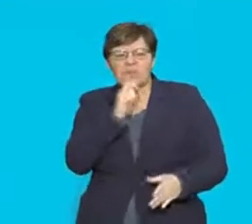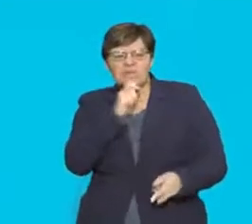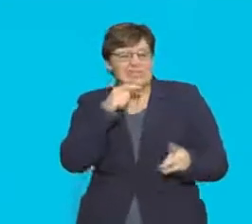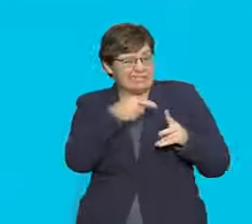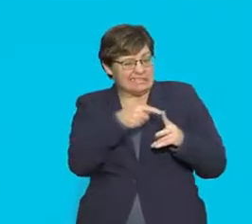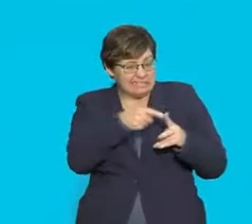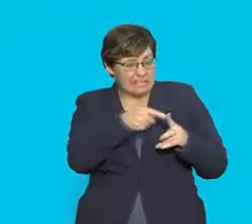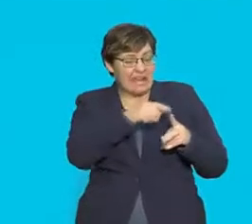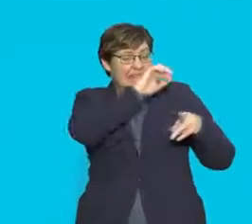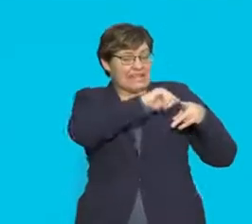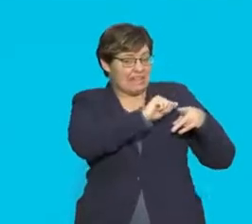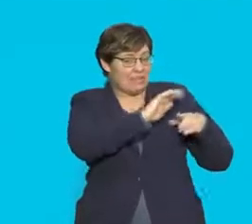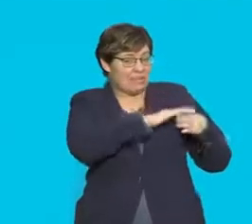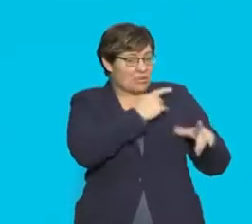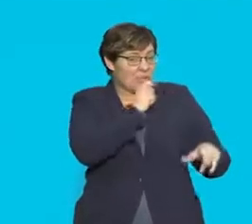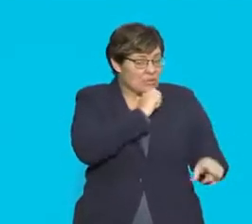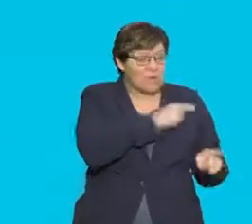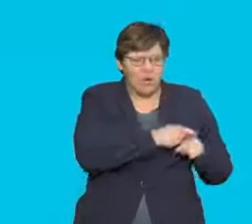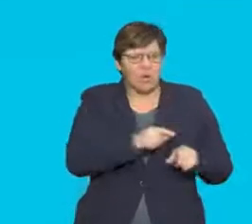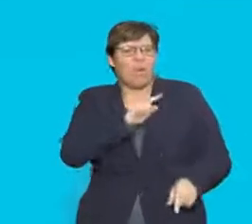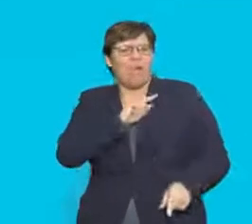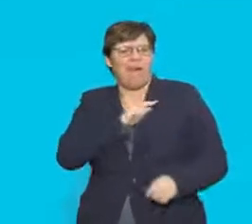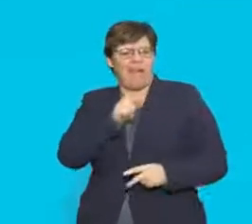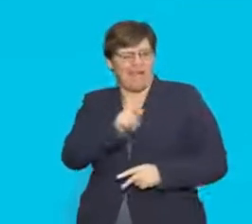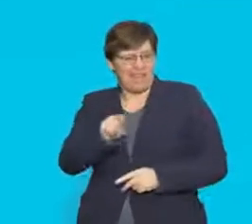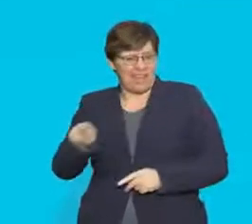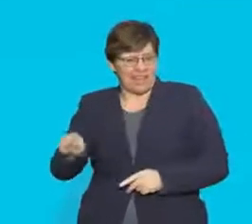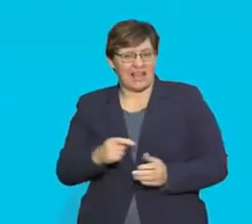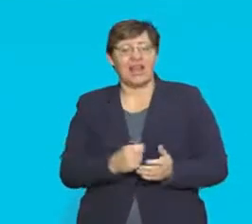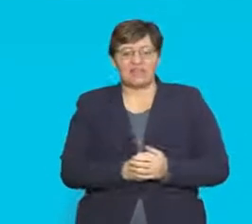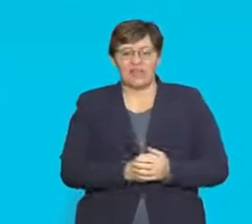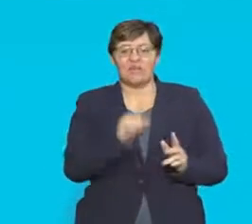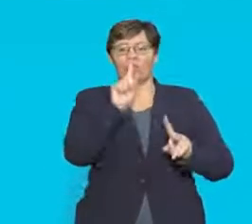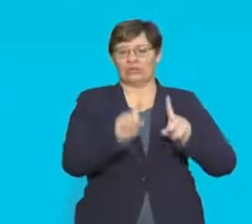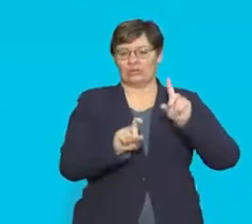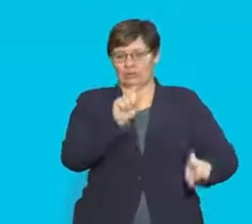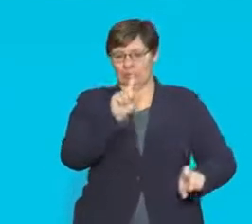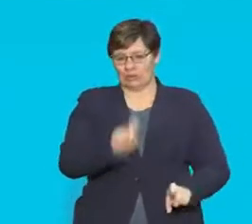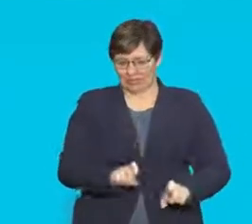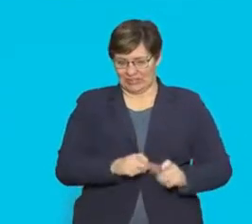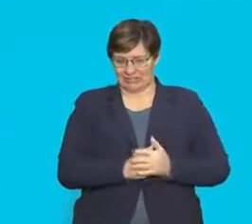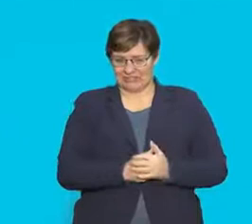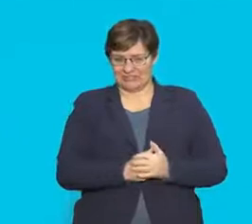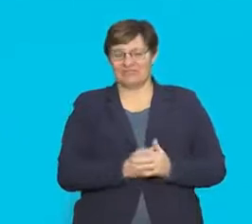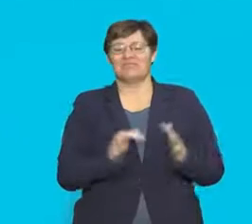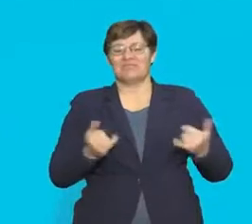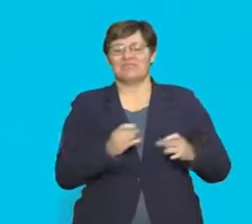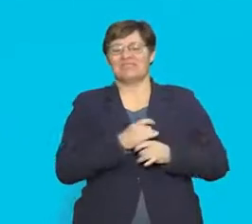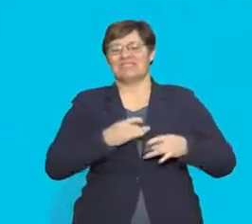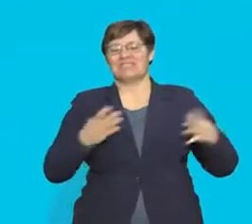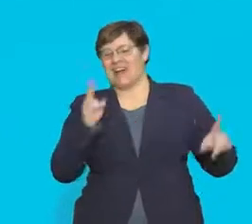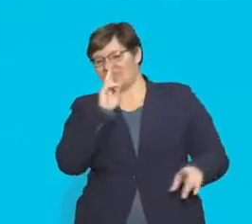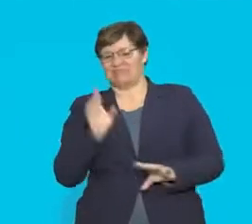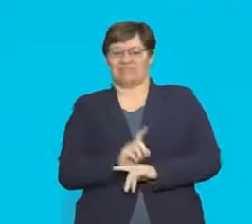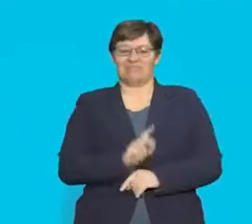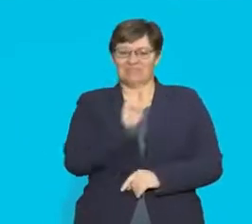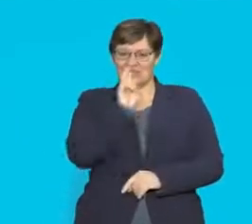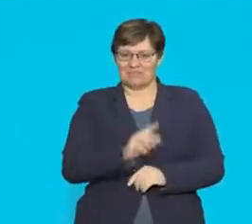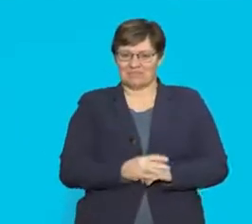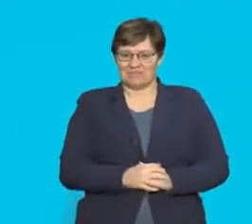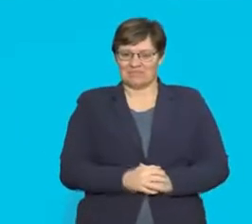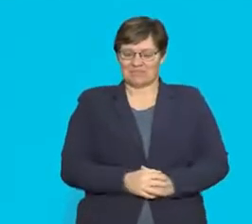using the deductive reasoning, and some concepts under this geometry that we're going to be focusing on. So let's jump right into